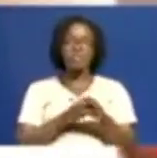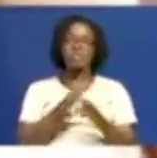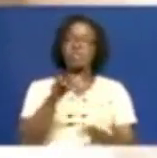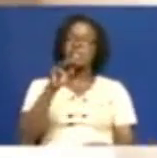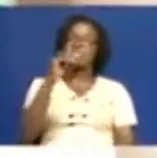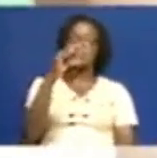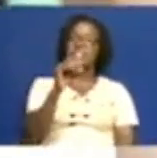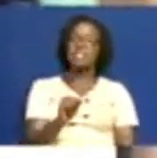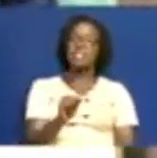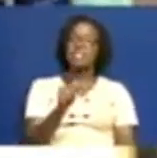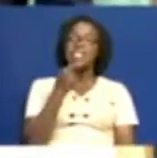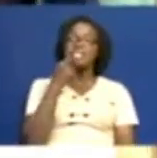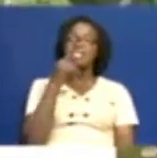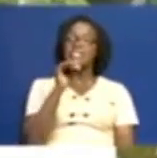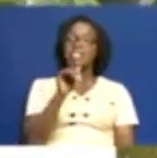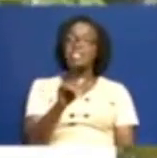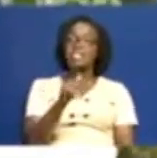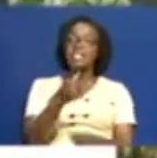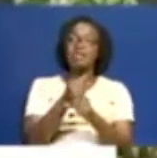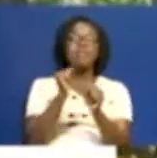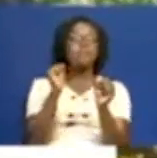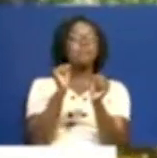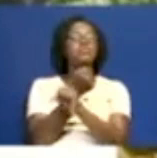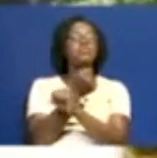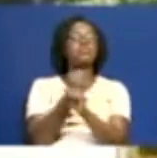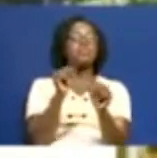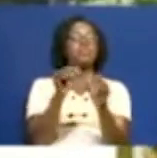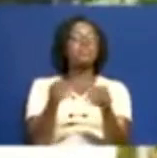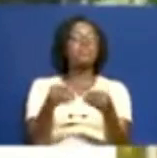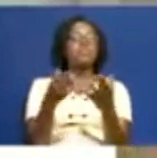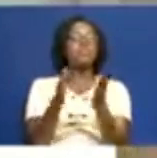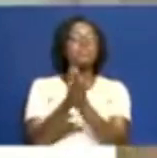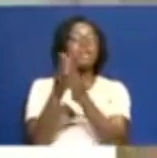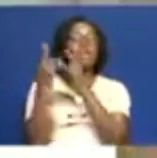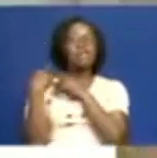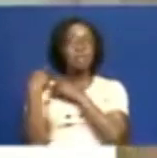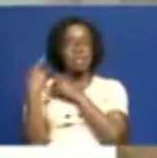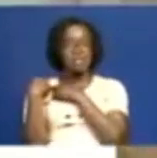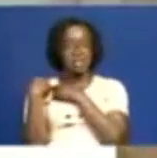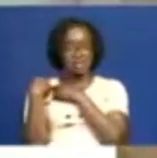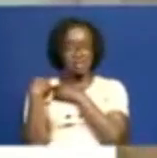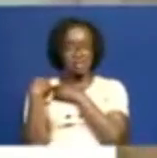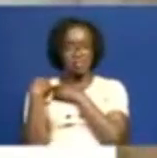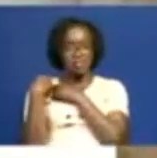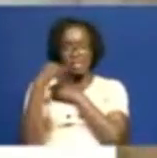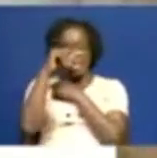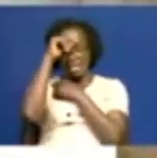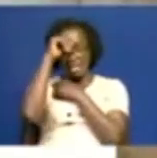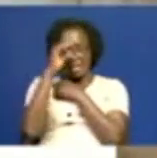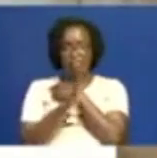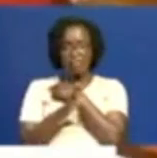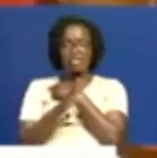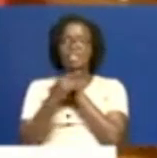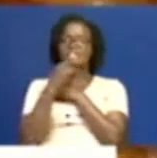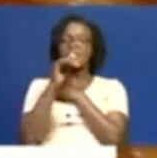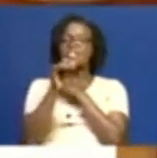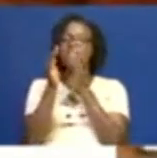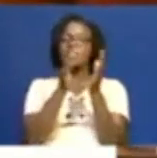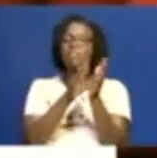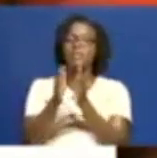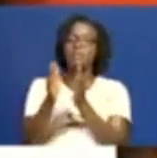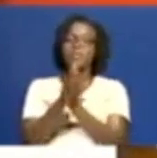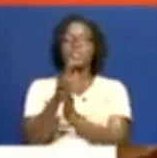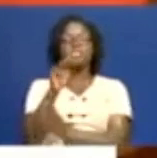assembly who she said have made it impossible to deliver on her mandate. Governor Mwangaza alleged a plan by